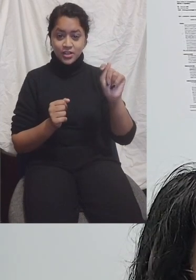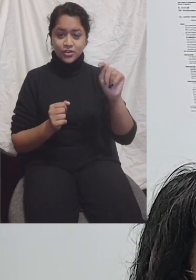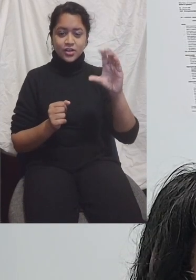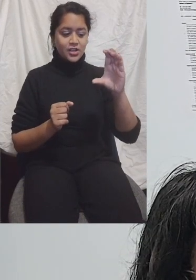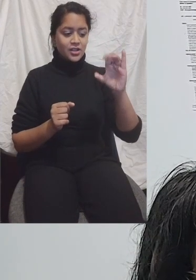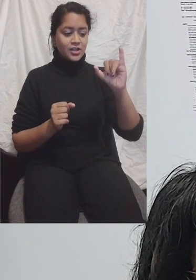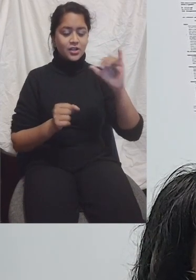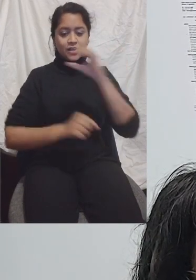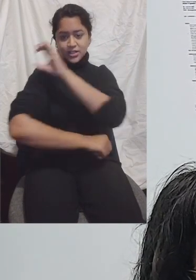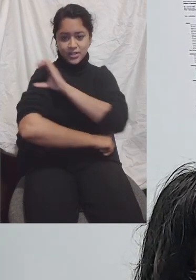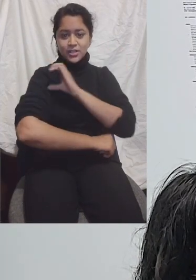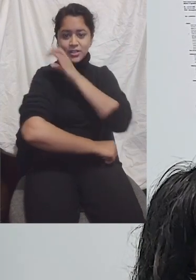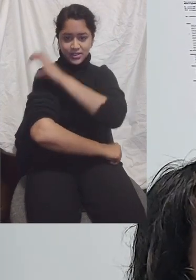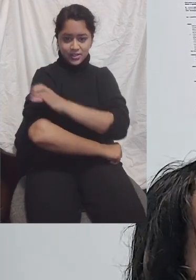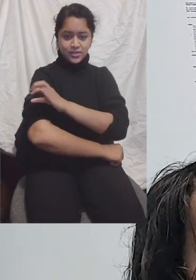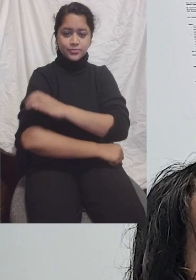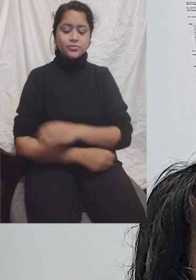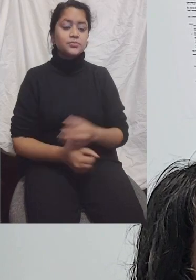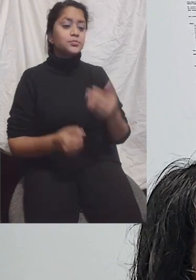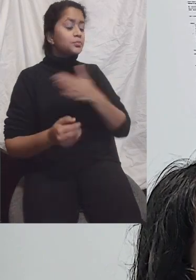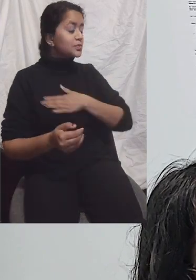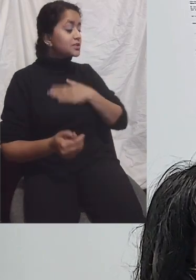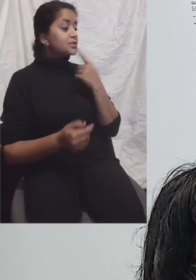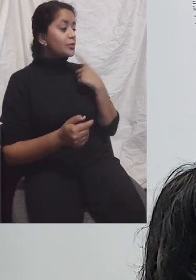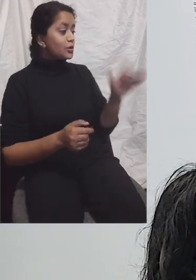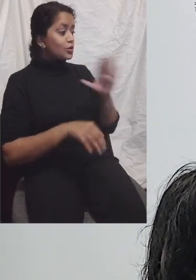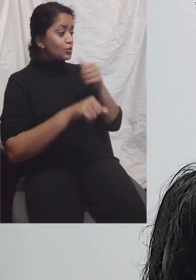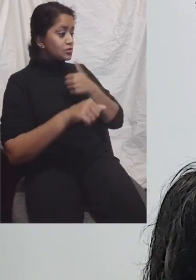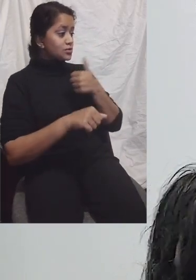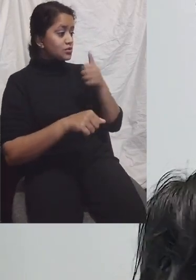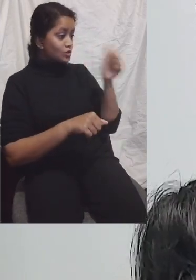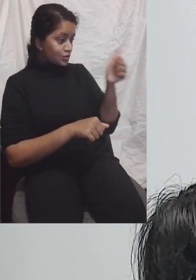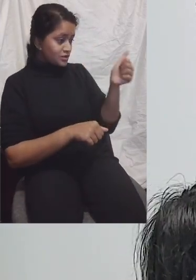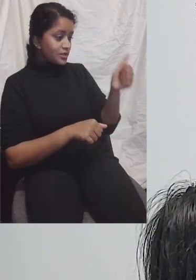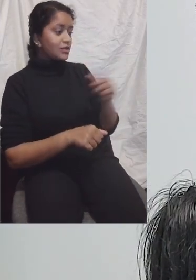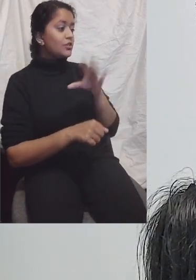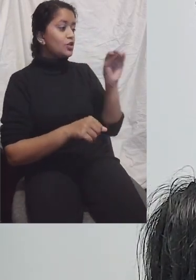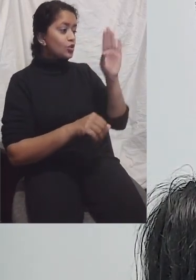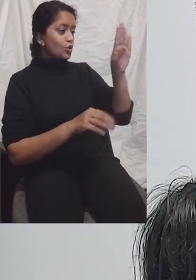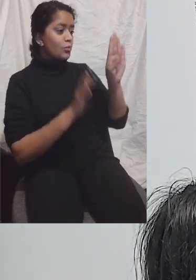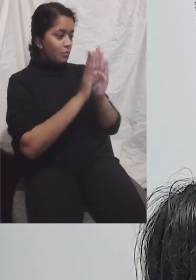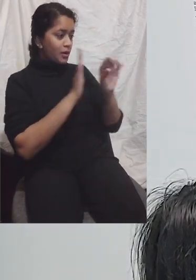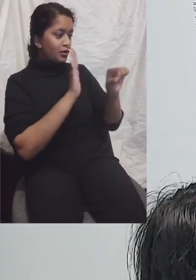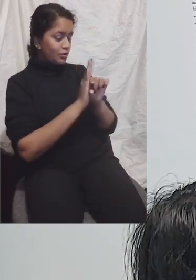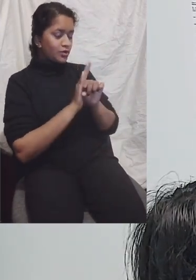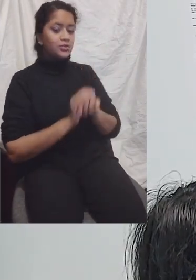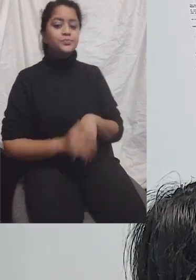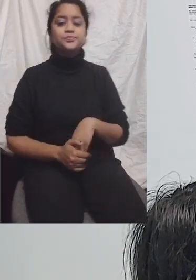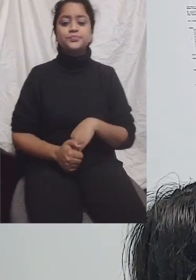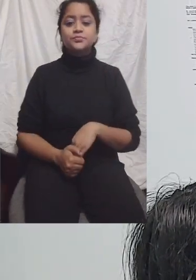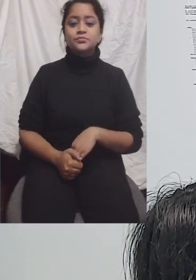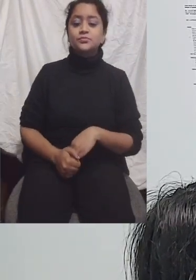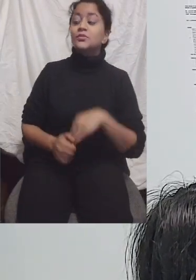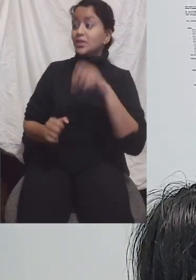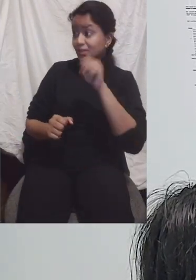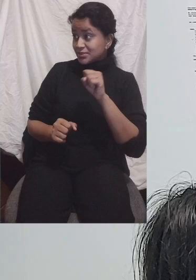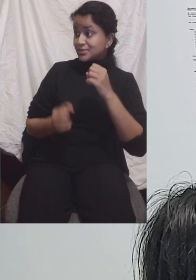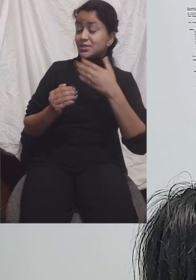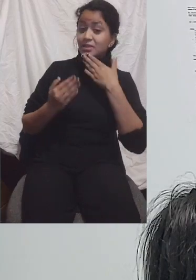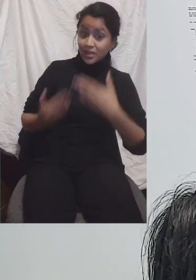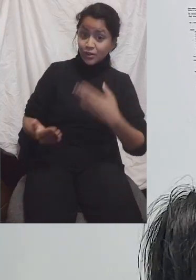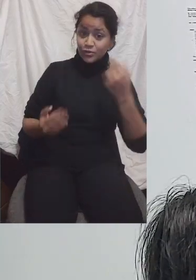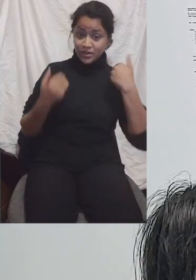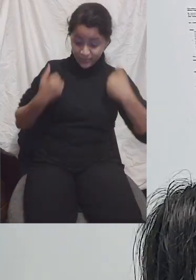We're here with Dr. Olivia from Savannah Veterinary Clinic. Could you please tell me a little bit about yourself and your